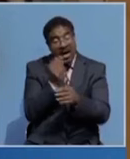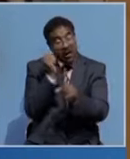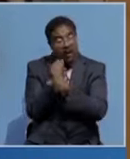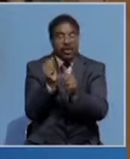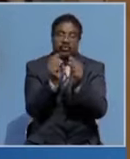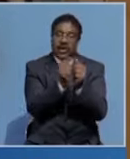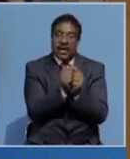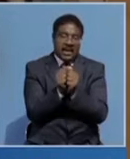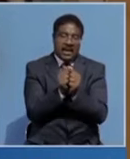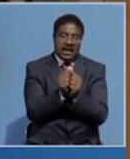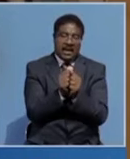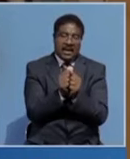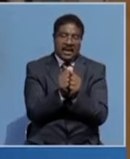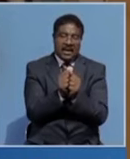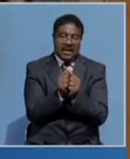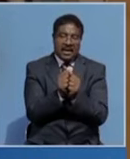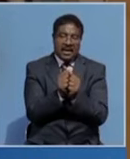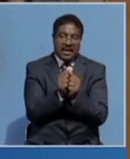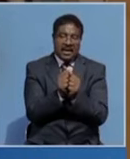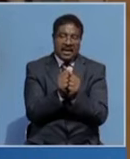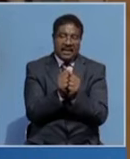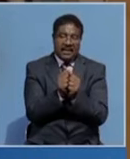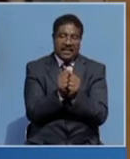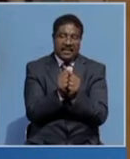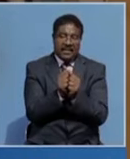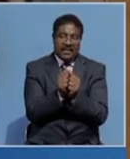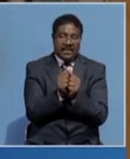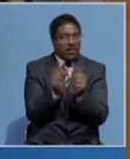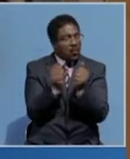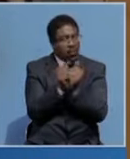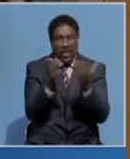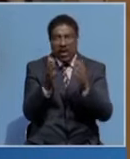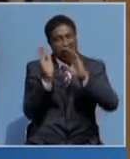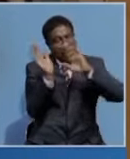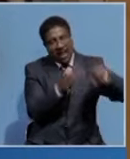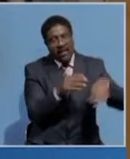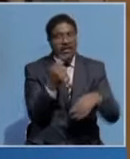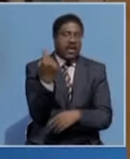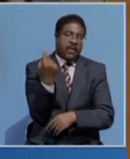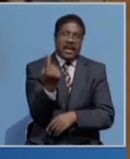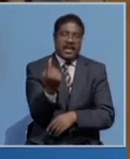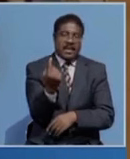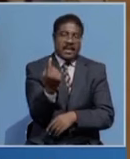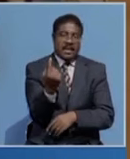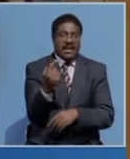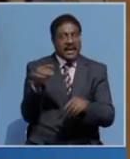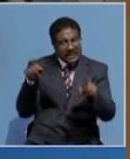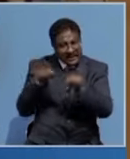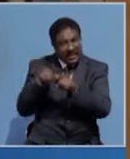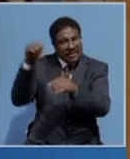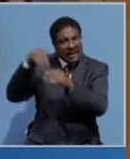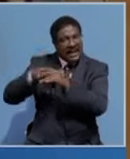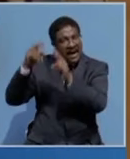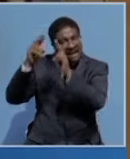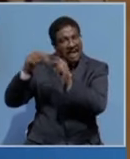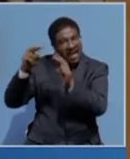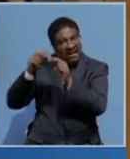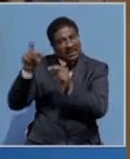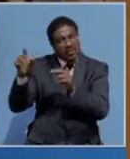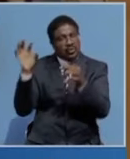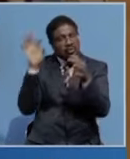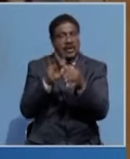campaign we have started with should not leave anyone behind, including those in the villages. They are the people who suffer